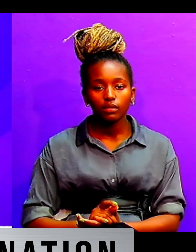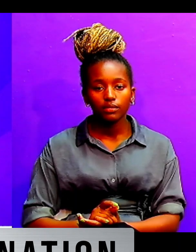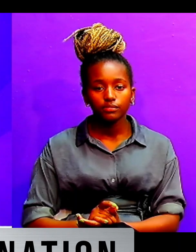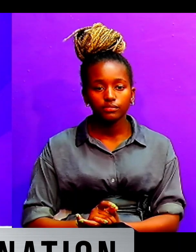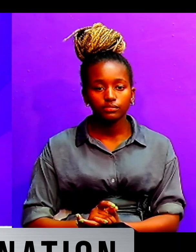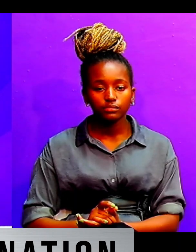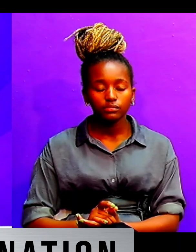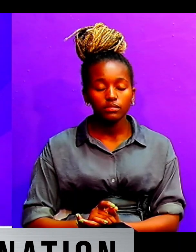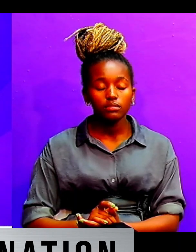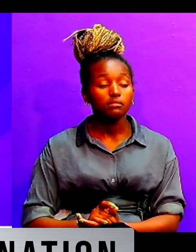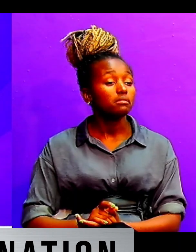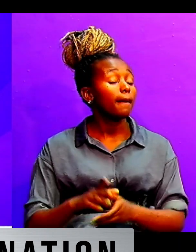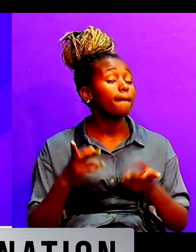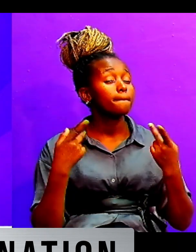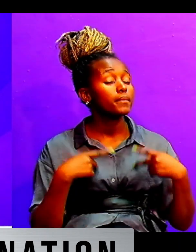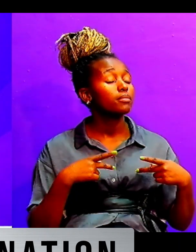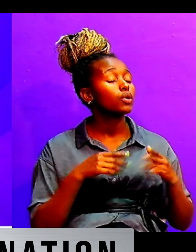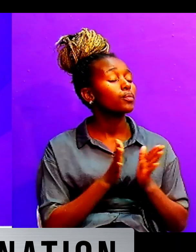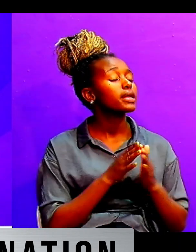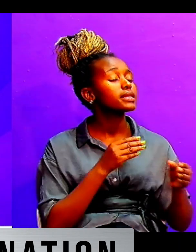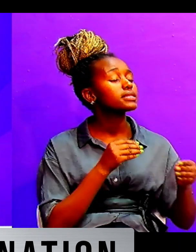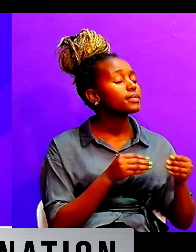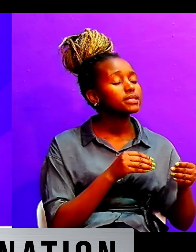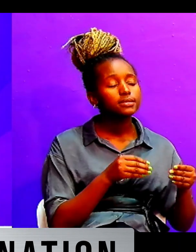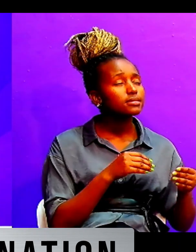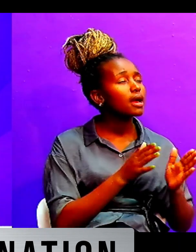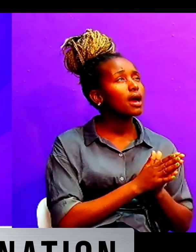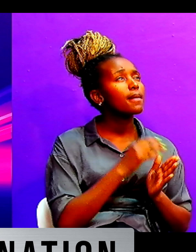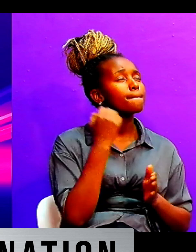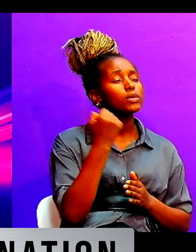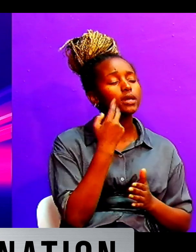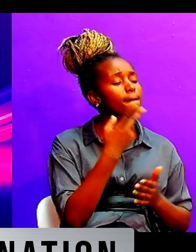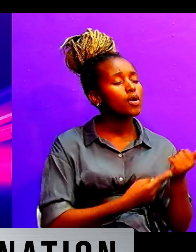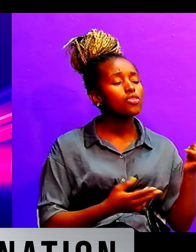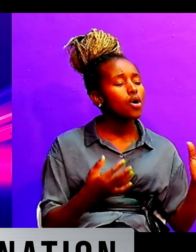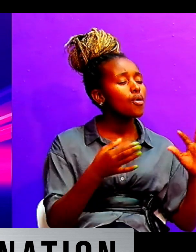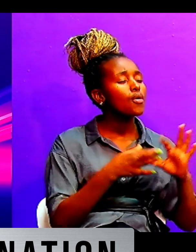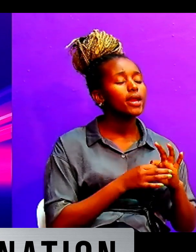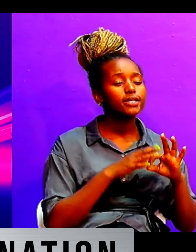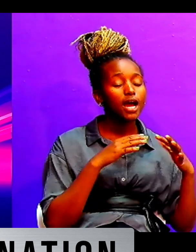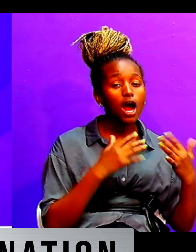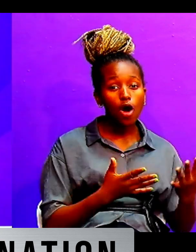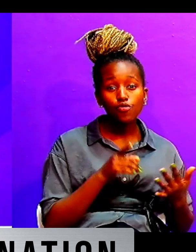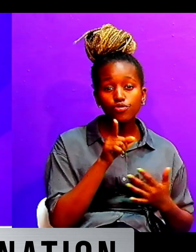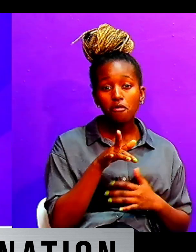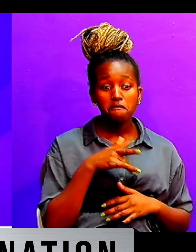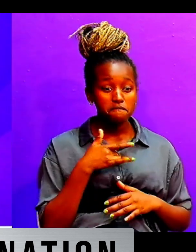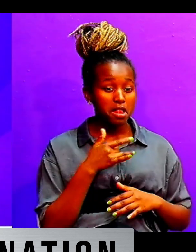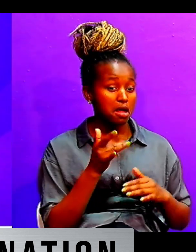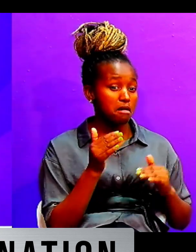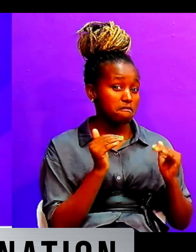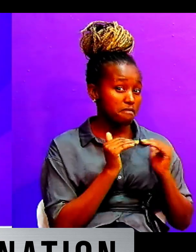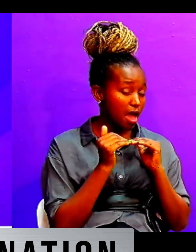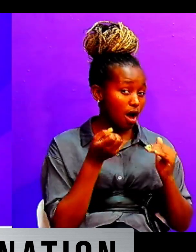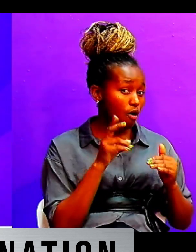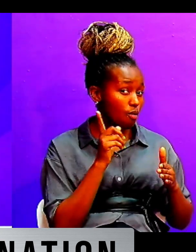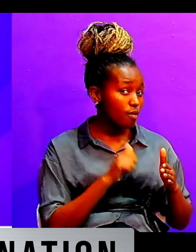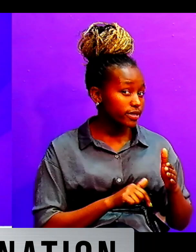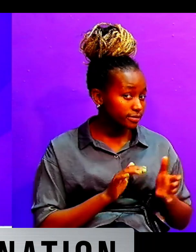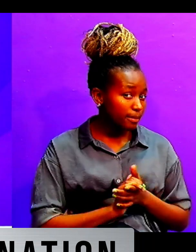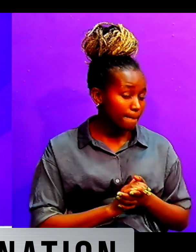Walemavu na siasa. Tell me something about walemavu na siasa Kenya. Has it been fair with us? By the way, before